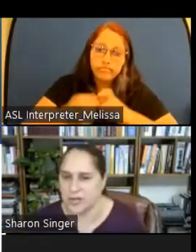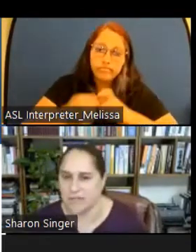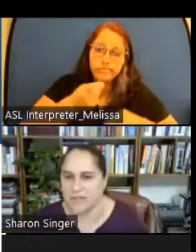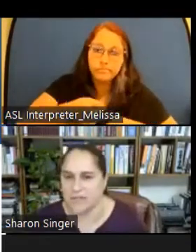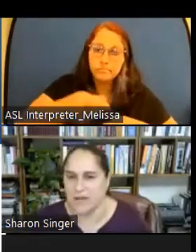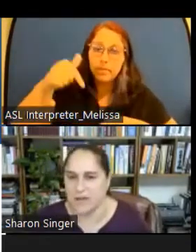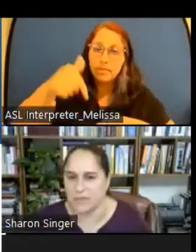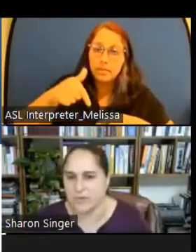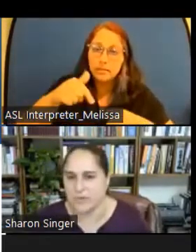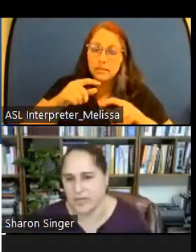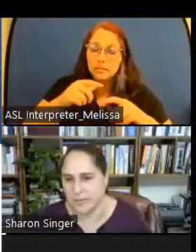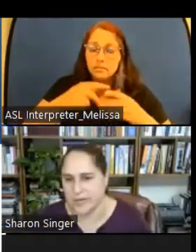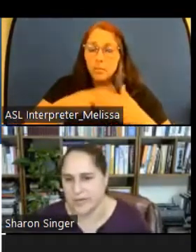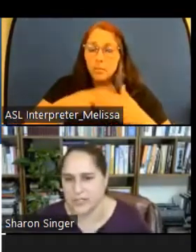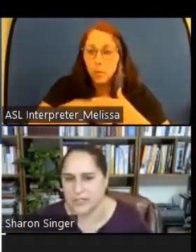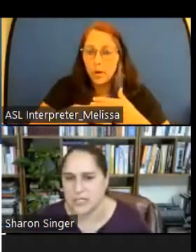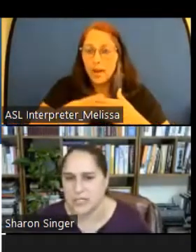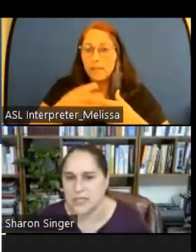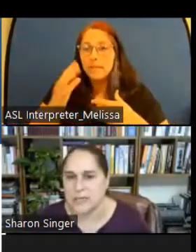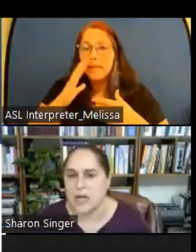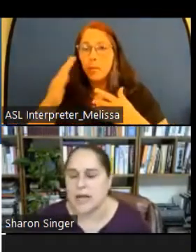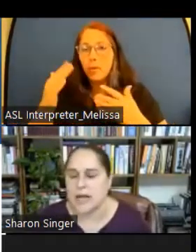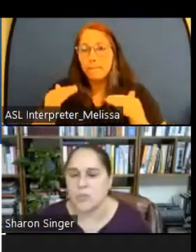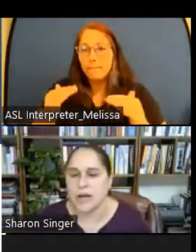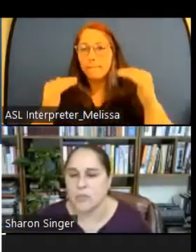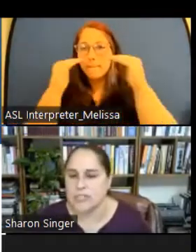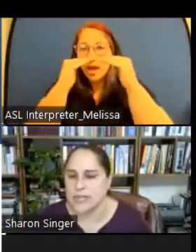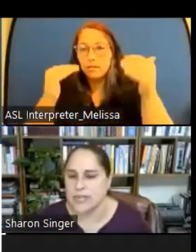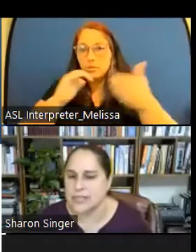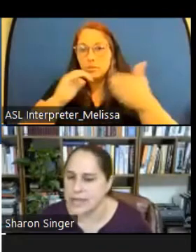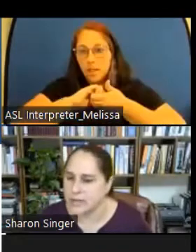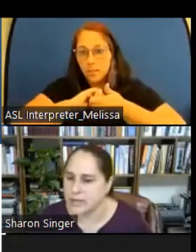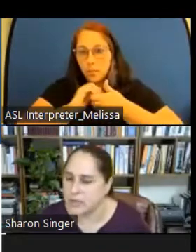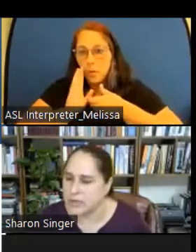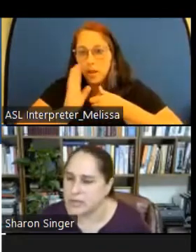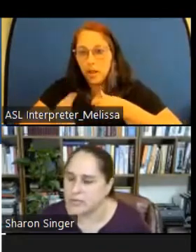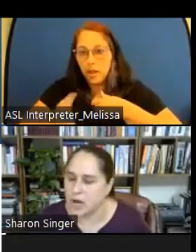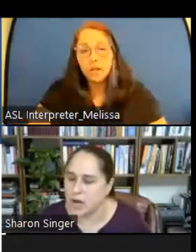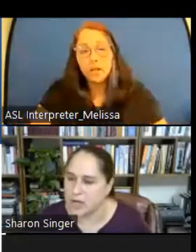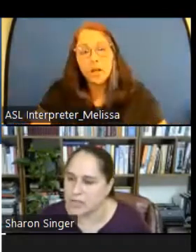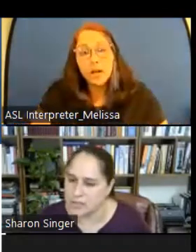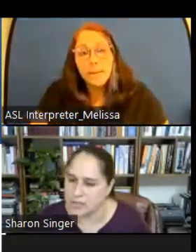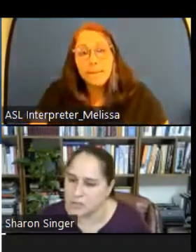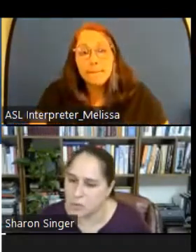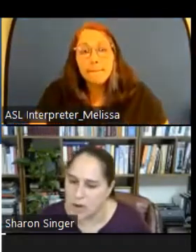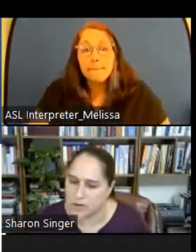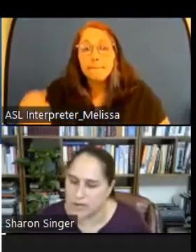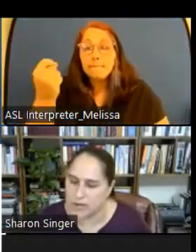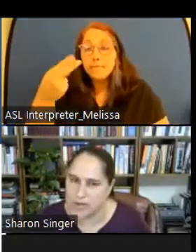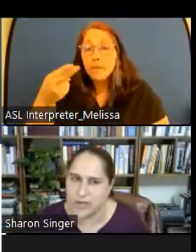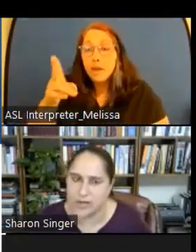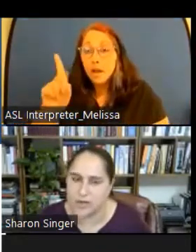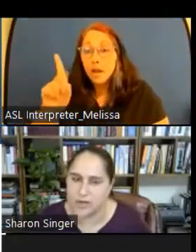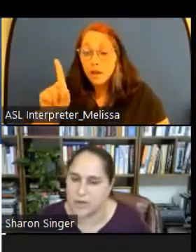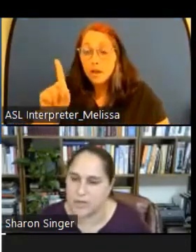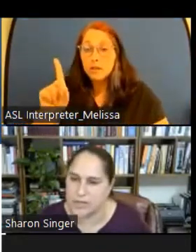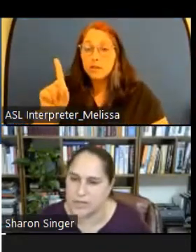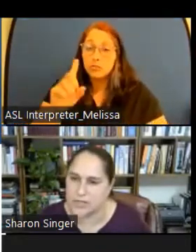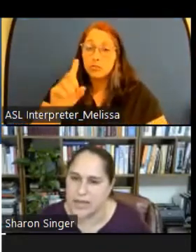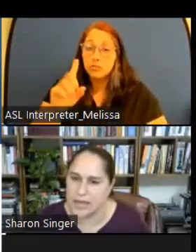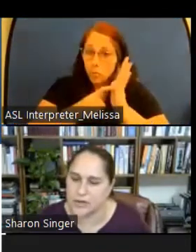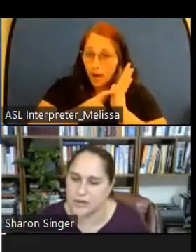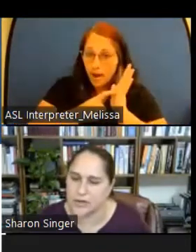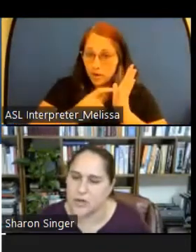terms of collaboration. What I would say is annually, HUD does require that